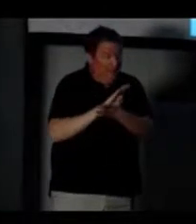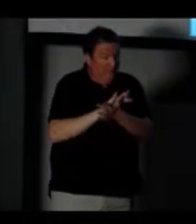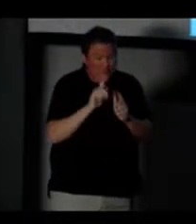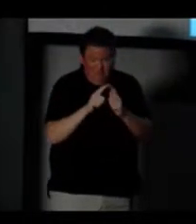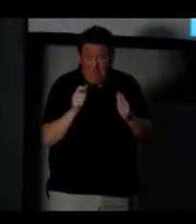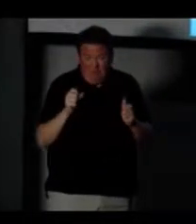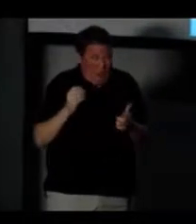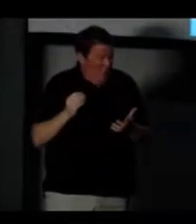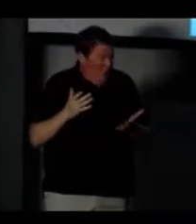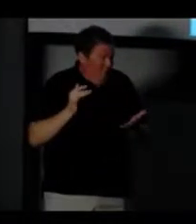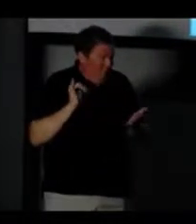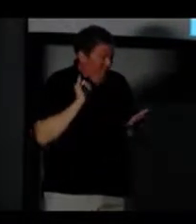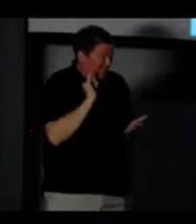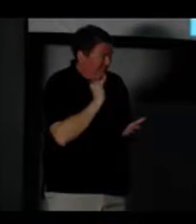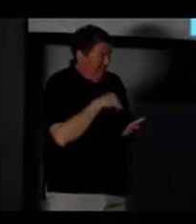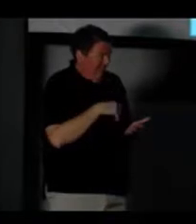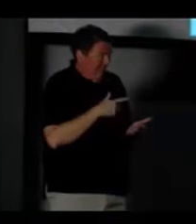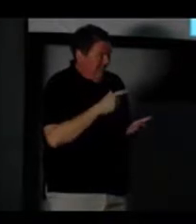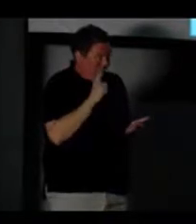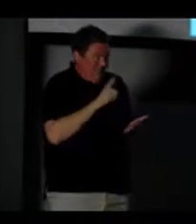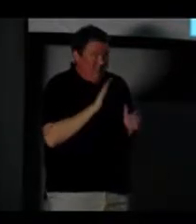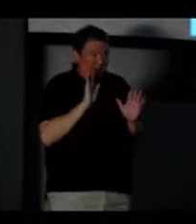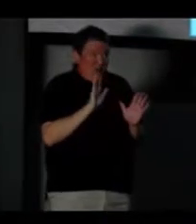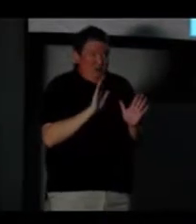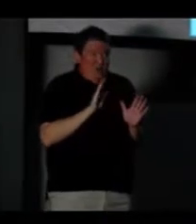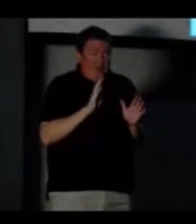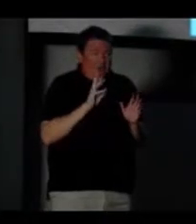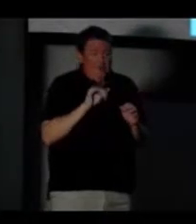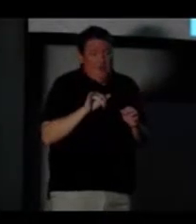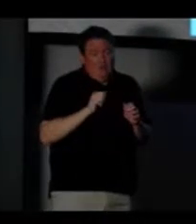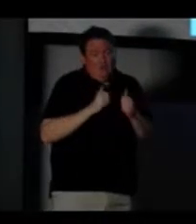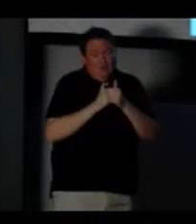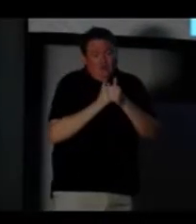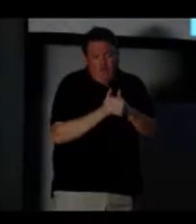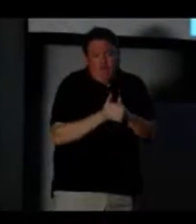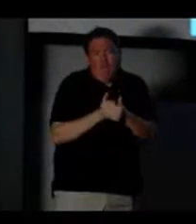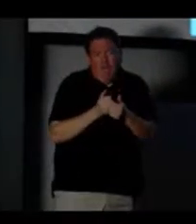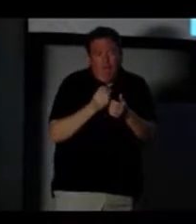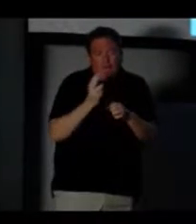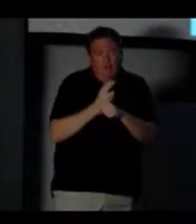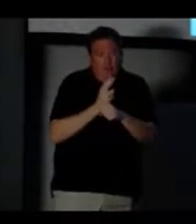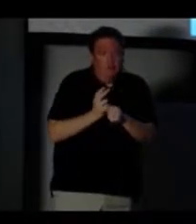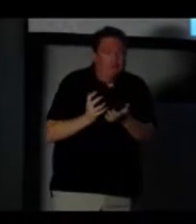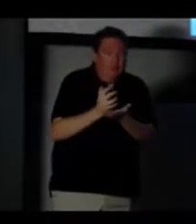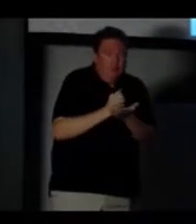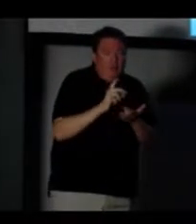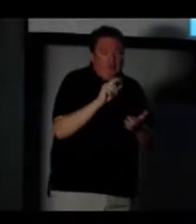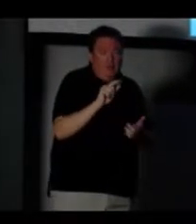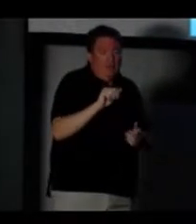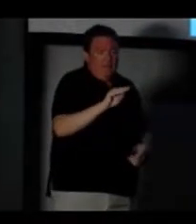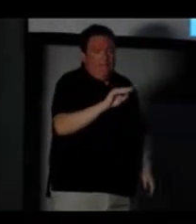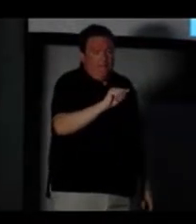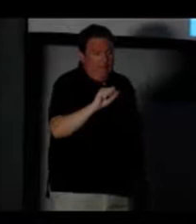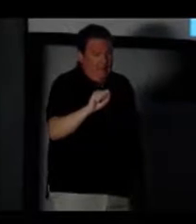the, one of the approaches for tracking the impact of use of collections data, particularly this kind of mass science data.